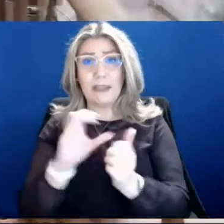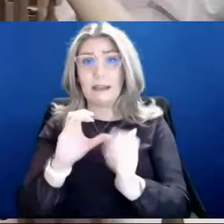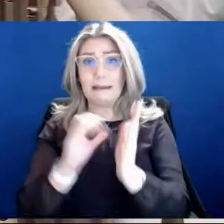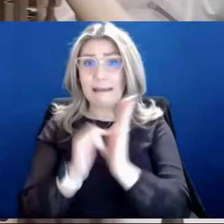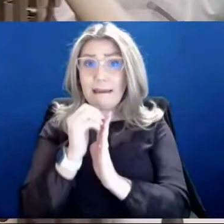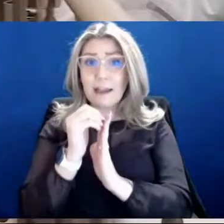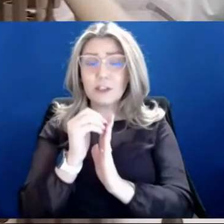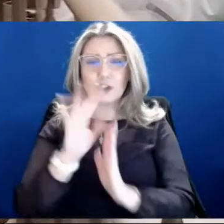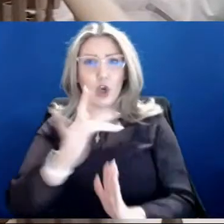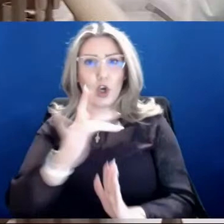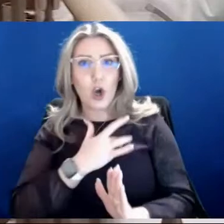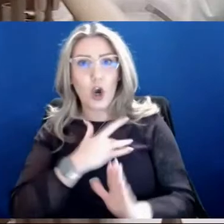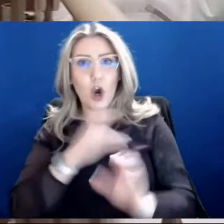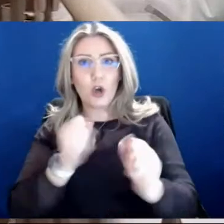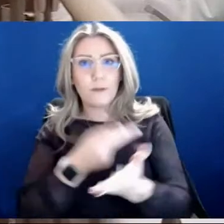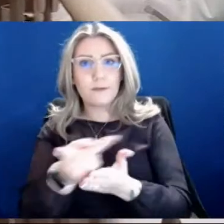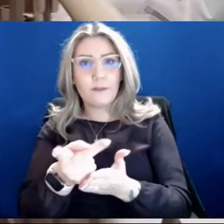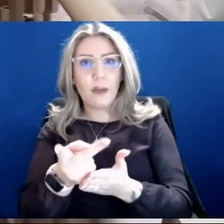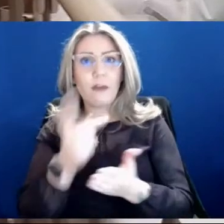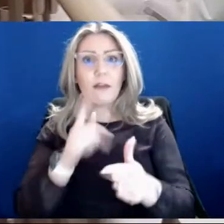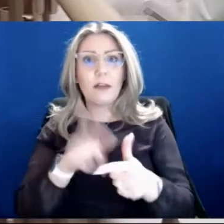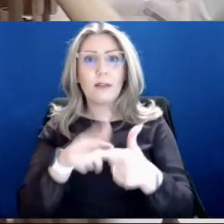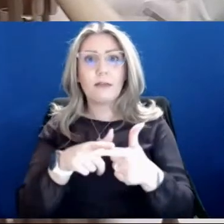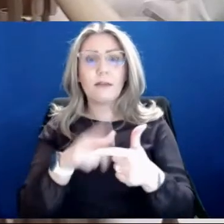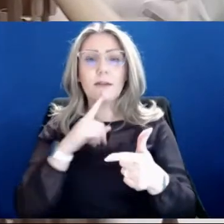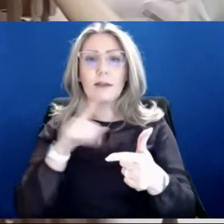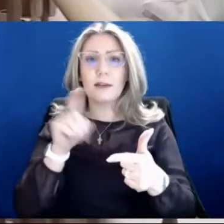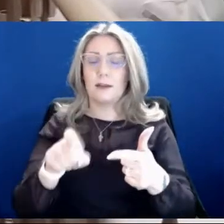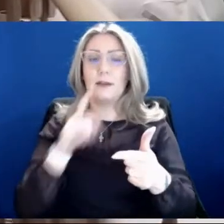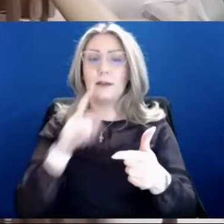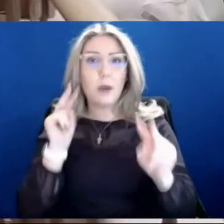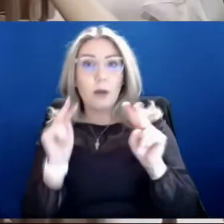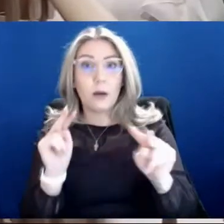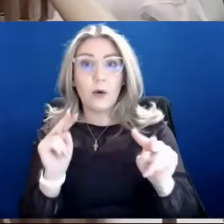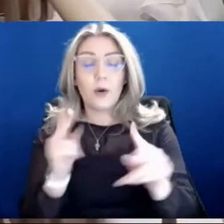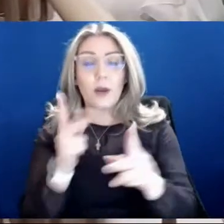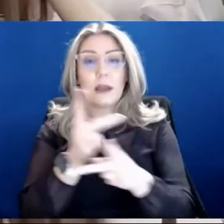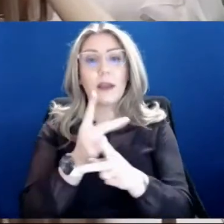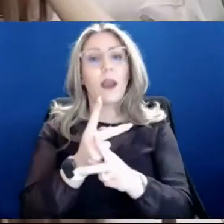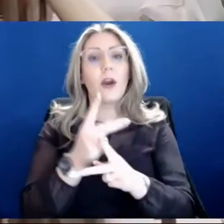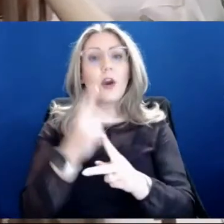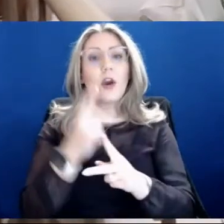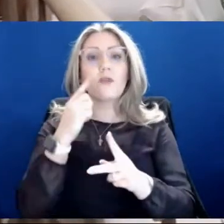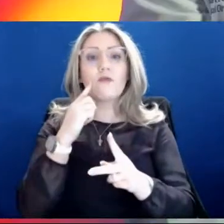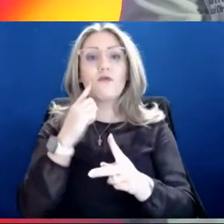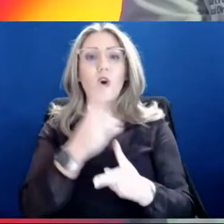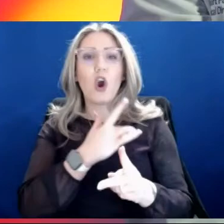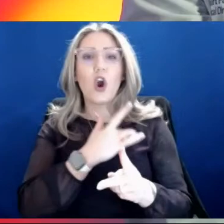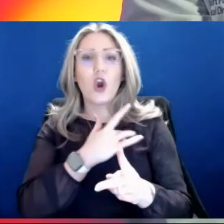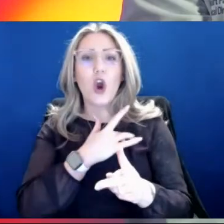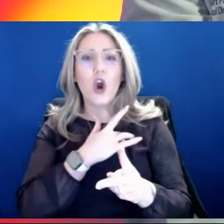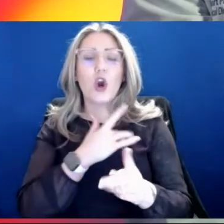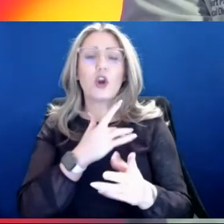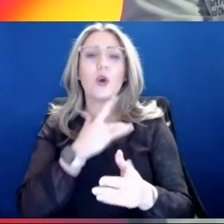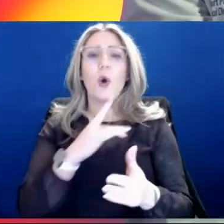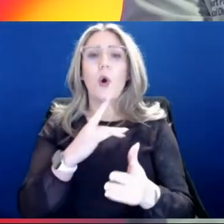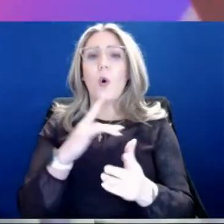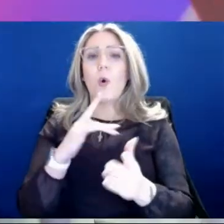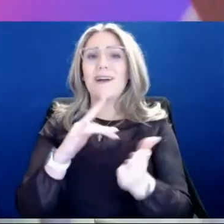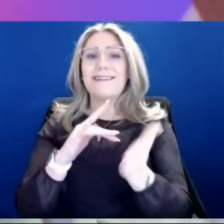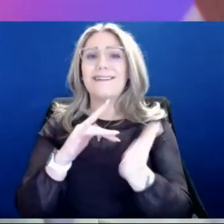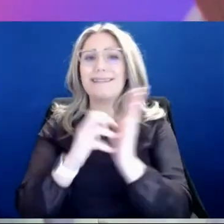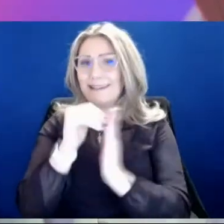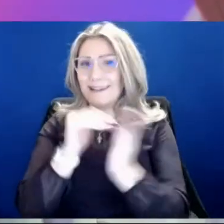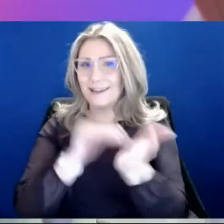fail. Becky would now have to be under the watchful eye and care of a cardio-oncologist. Becky was the most